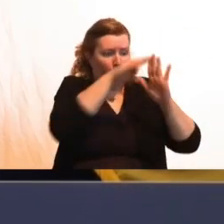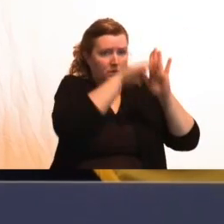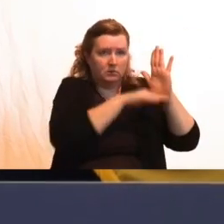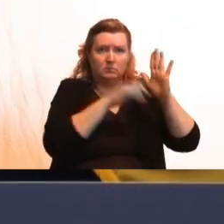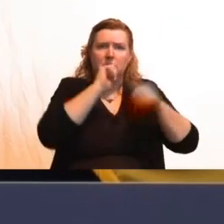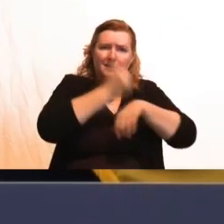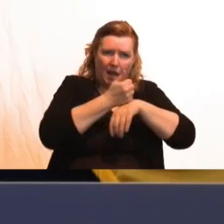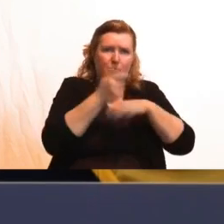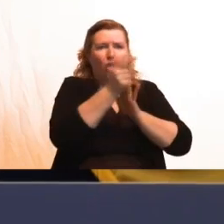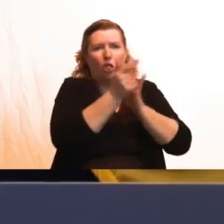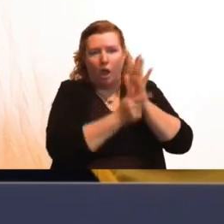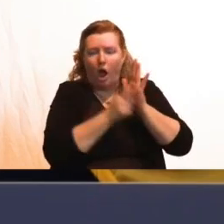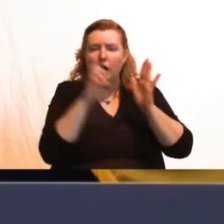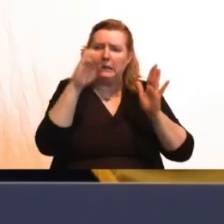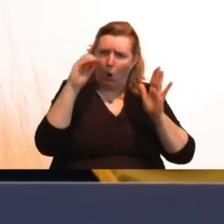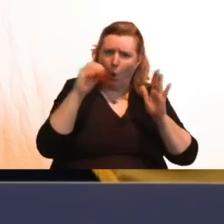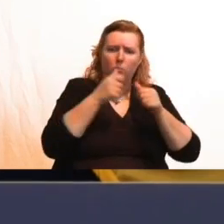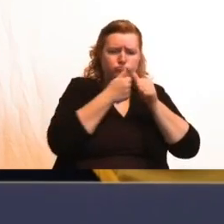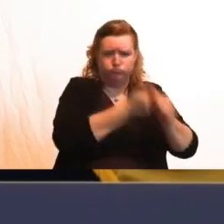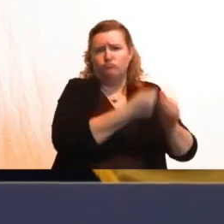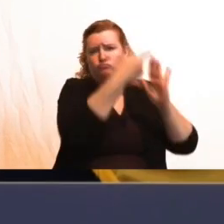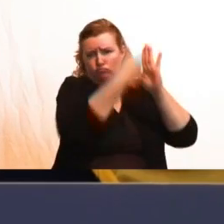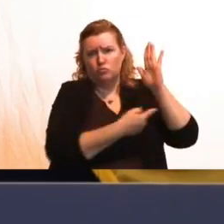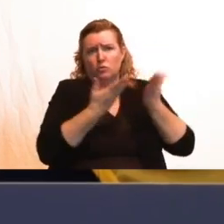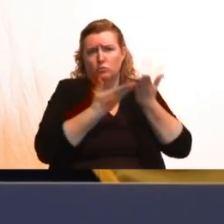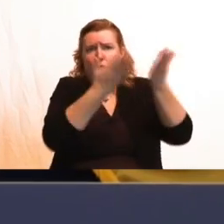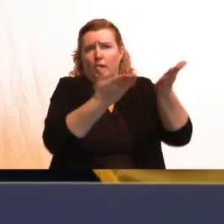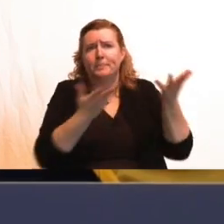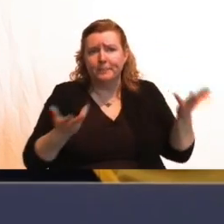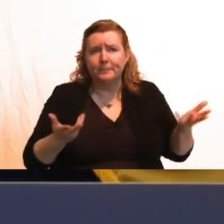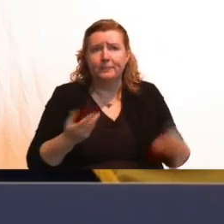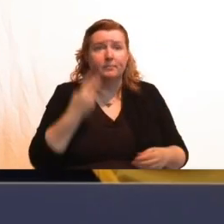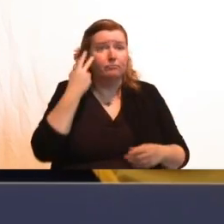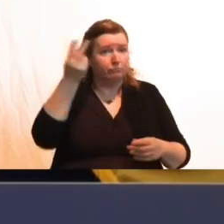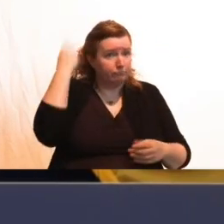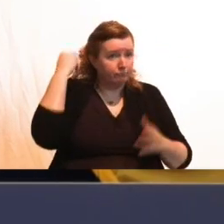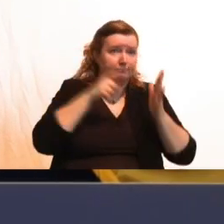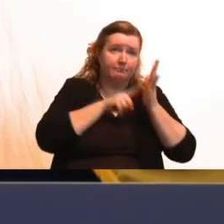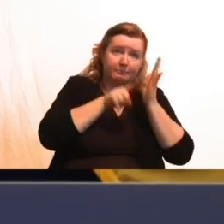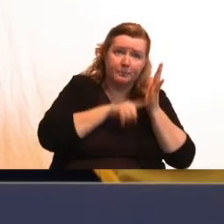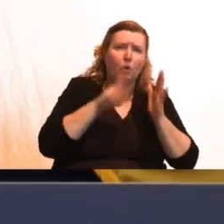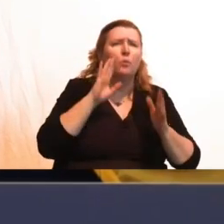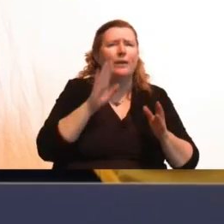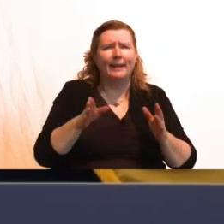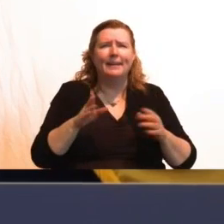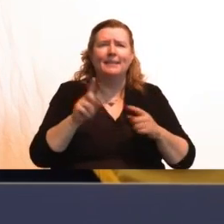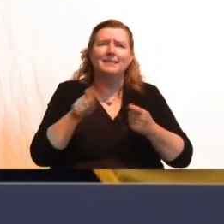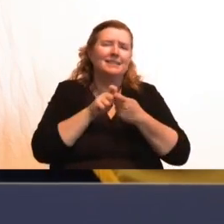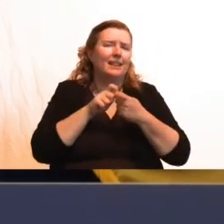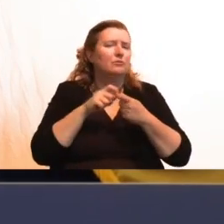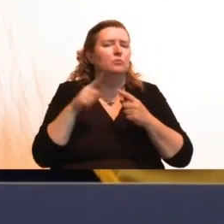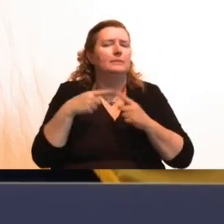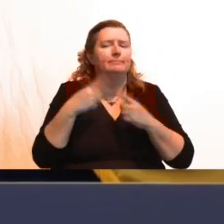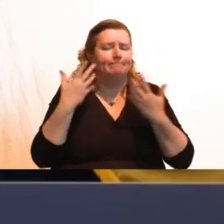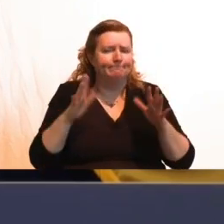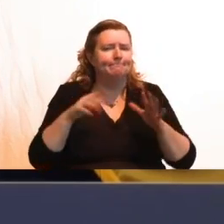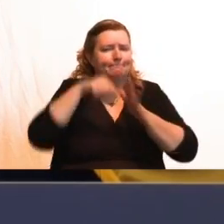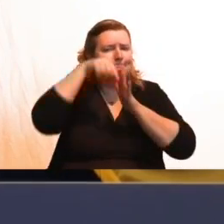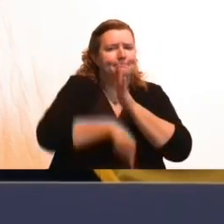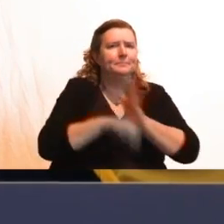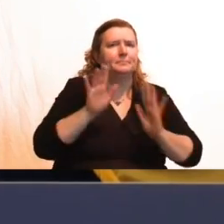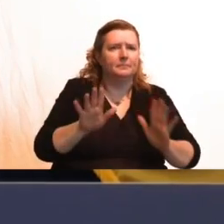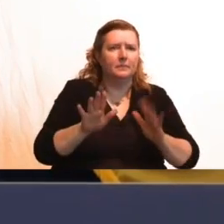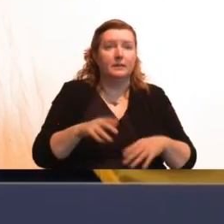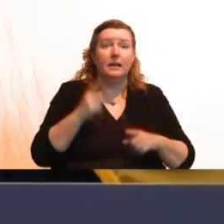say that we're by our last briefing, this is over. It's come to an end. It's not, right? So we think we